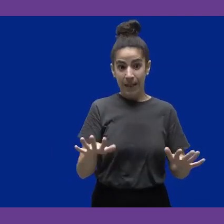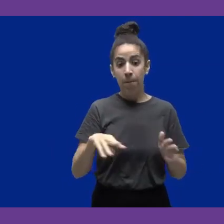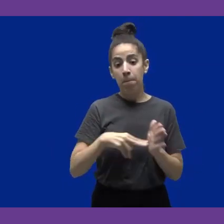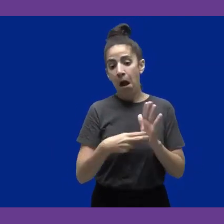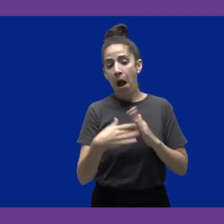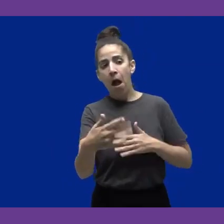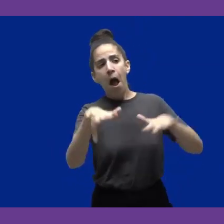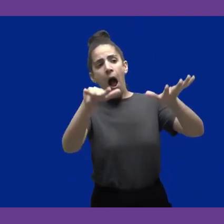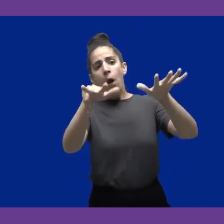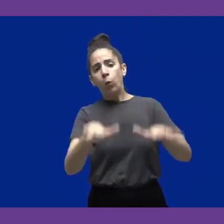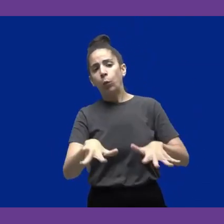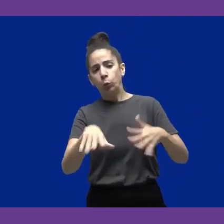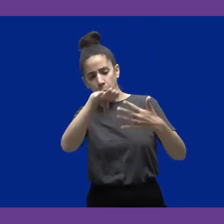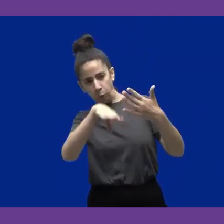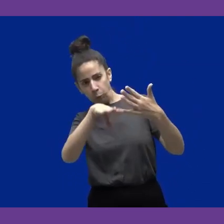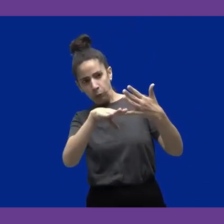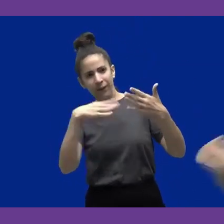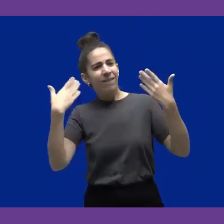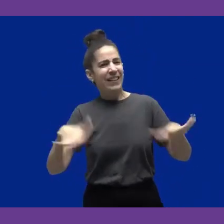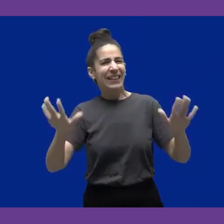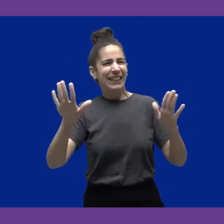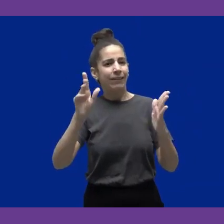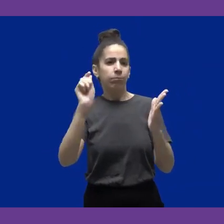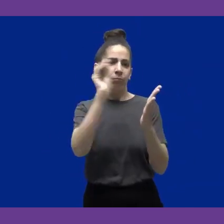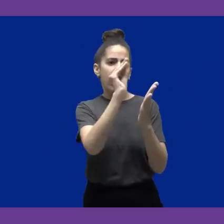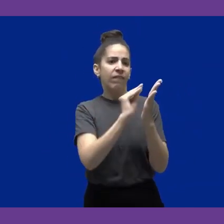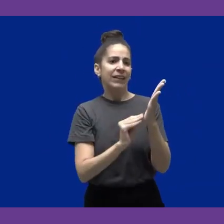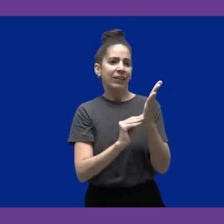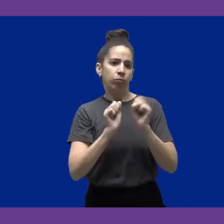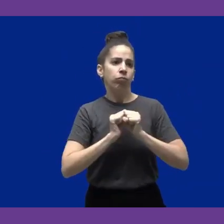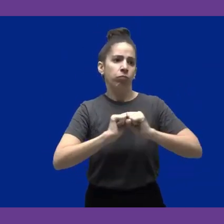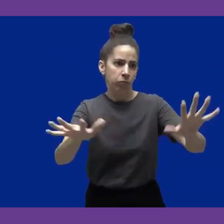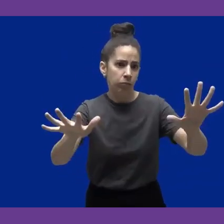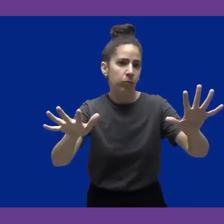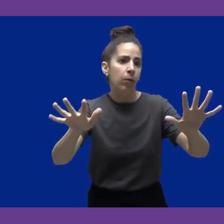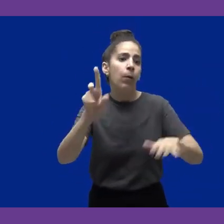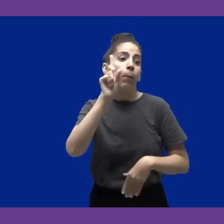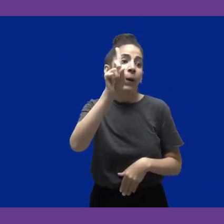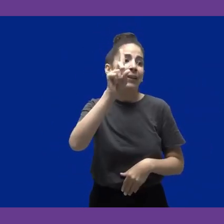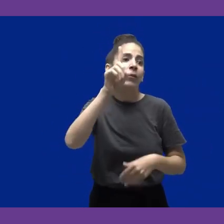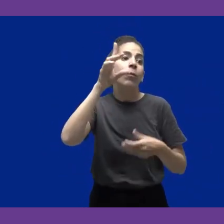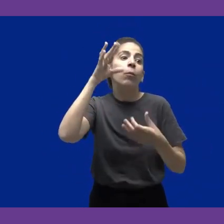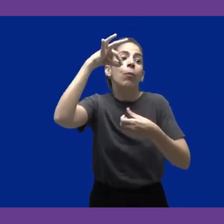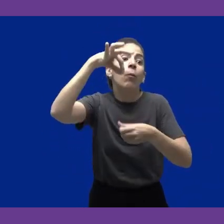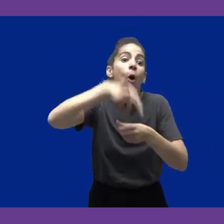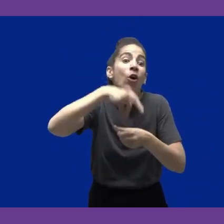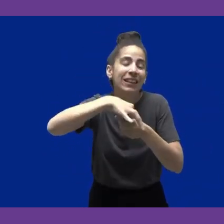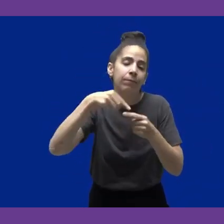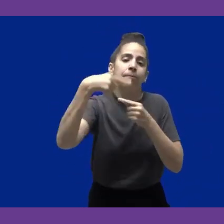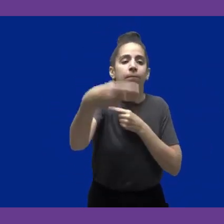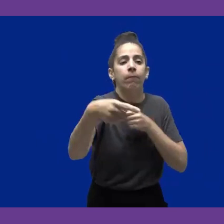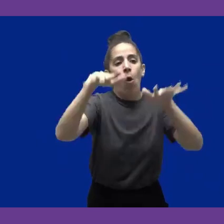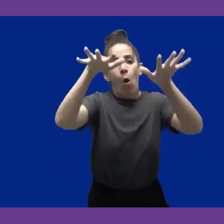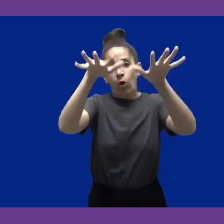but the approval vote is expected to start in October 2025, ending in January 2026.